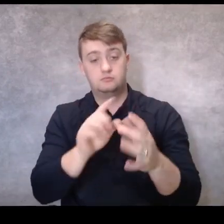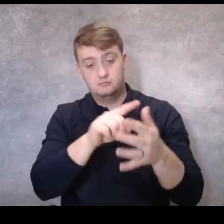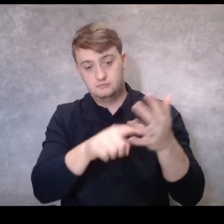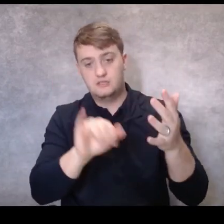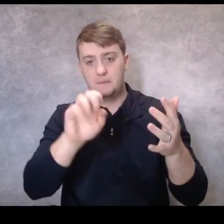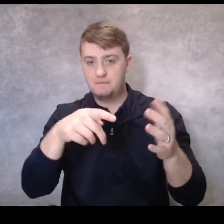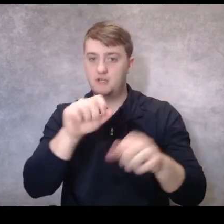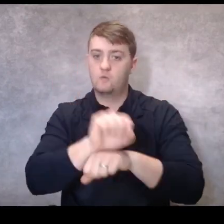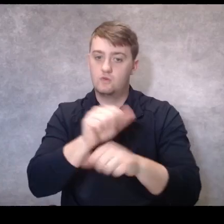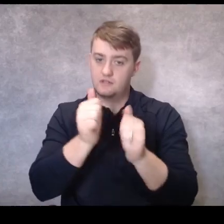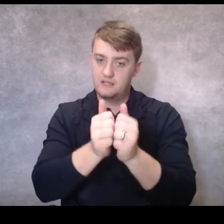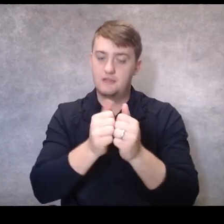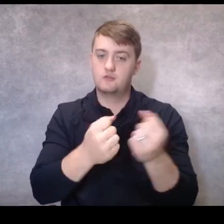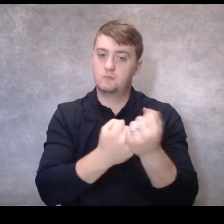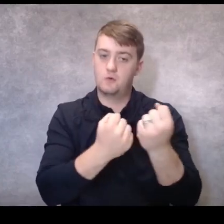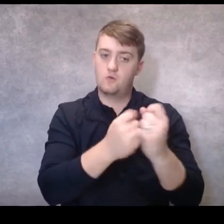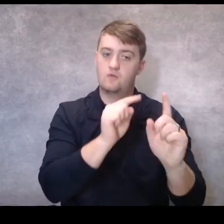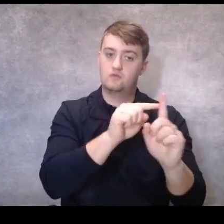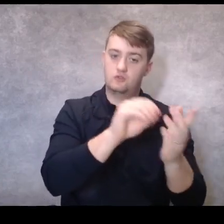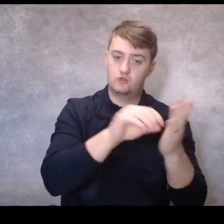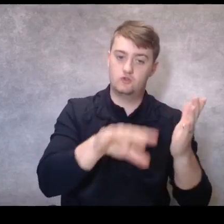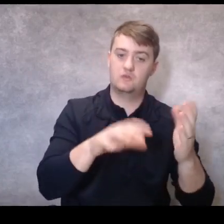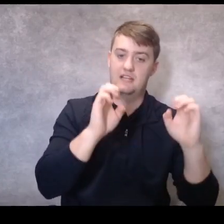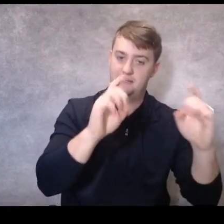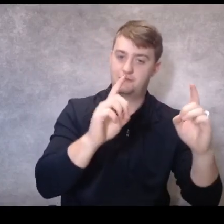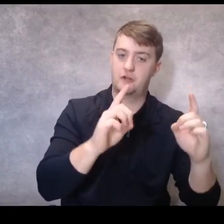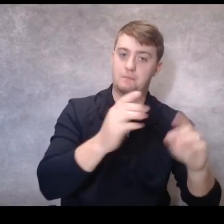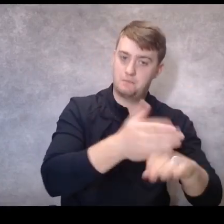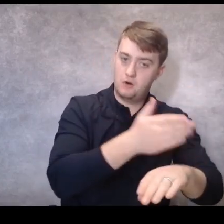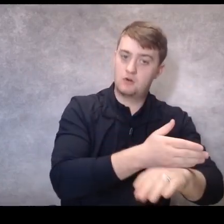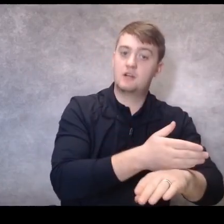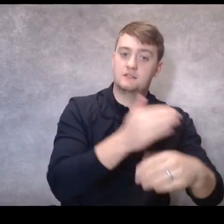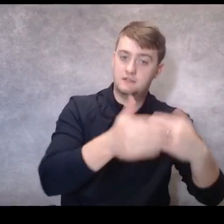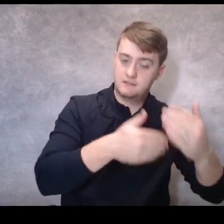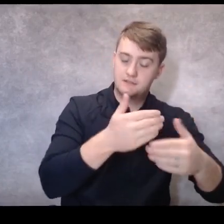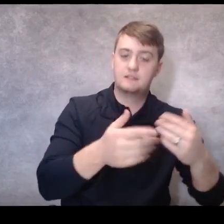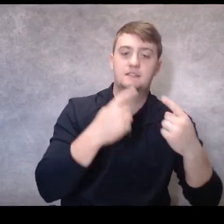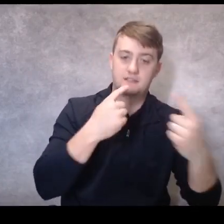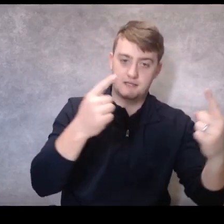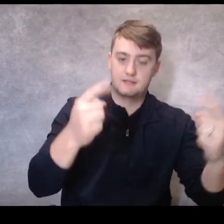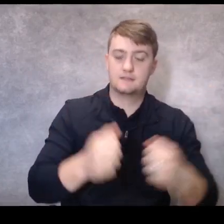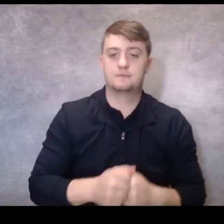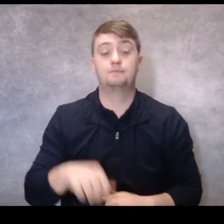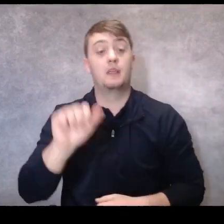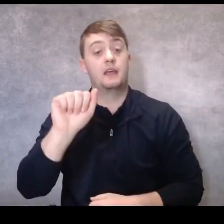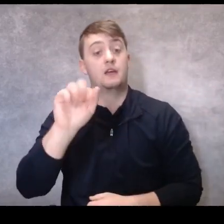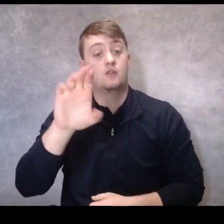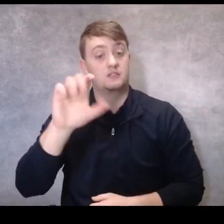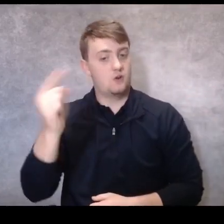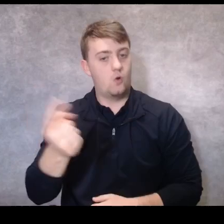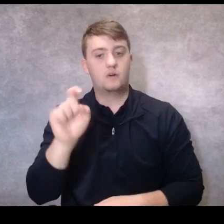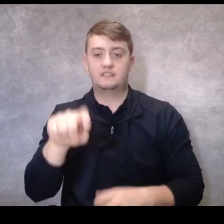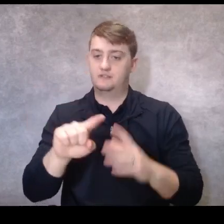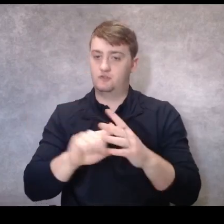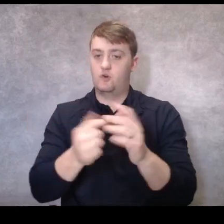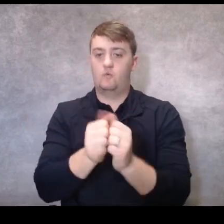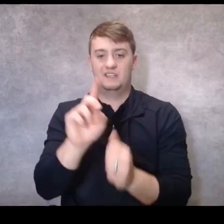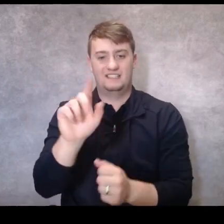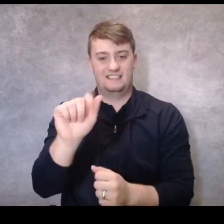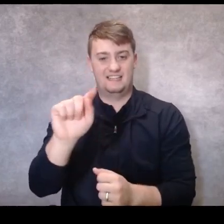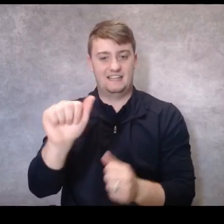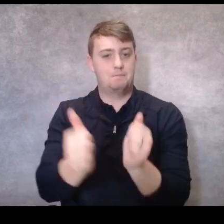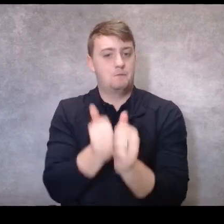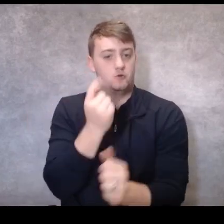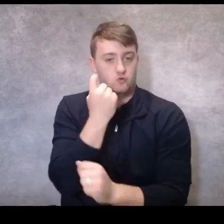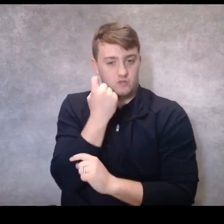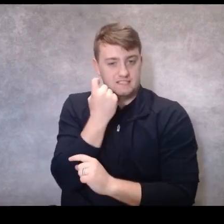together to support the student's educational progress and success. ARCs should always begin with the data that is the